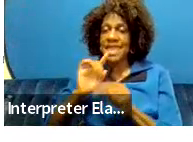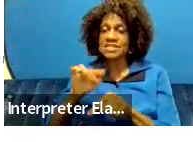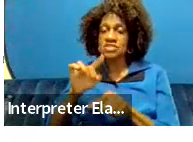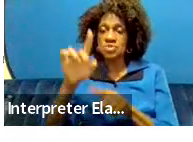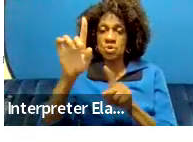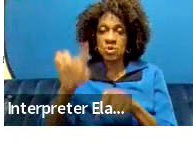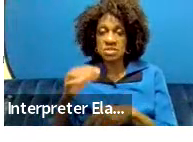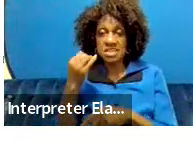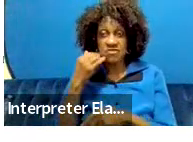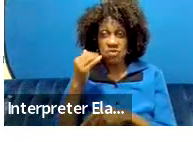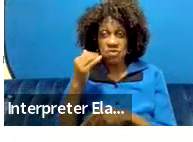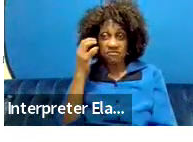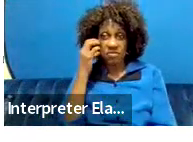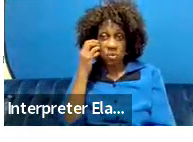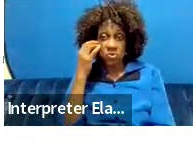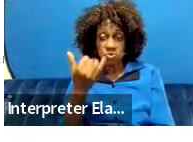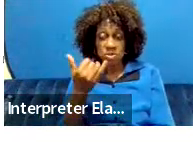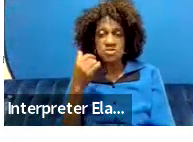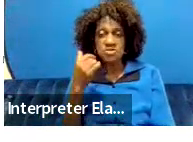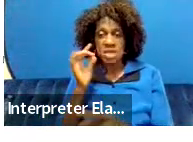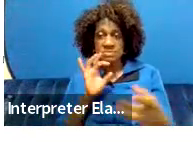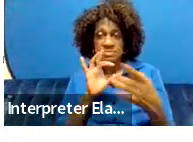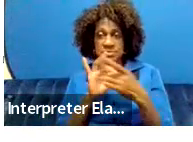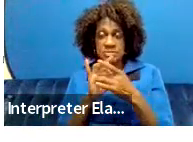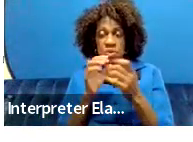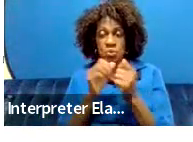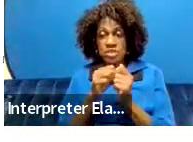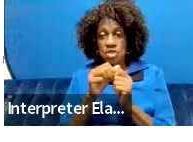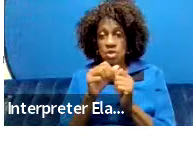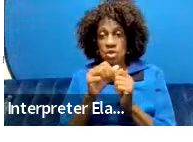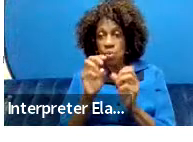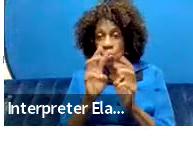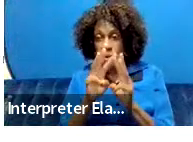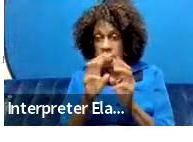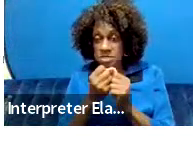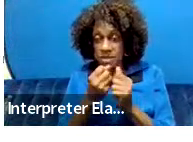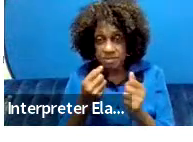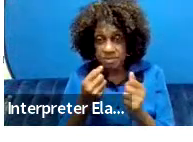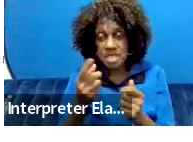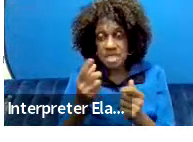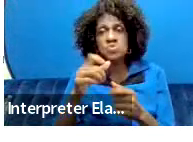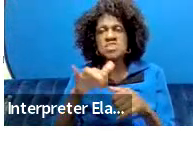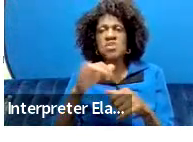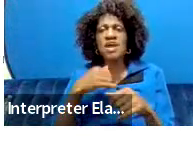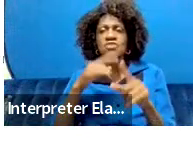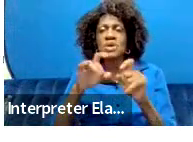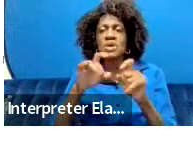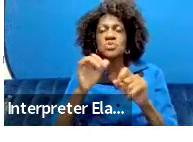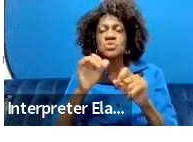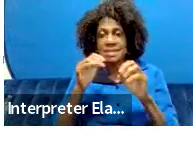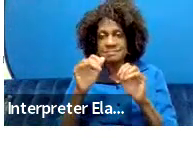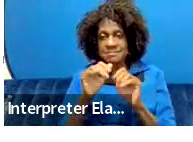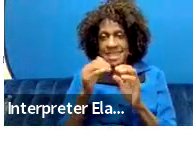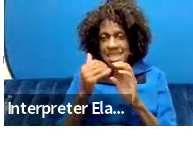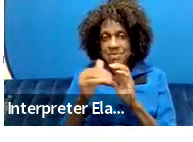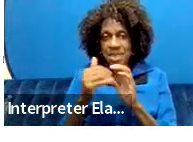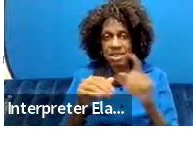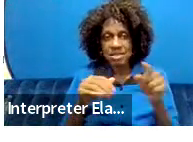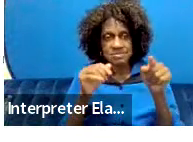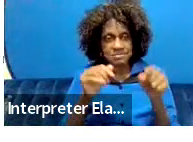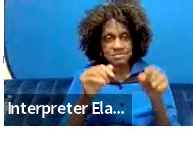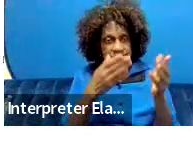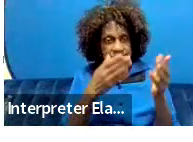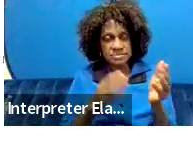you're on the telephone today and you're not connected in the webinar platform itself and still have a question, please email us at